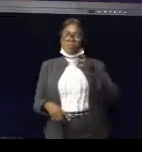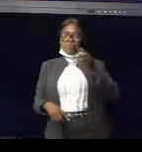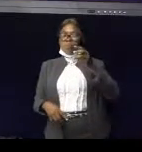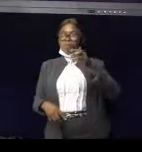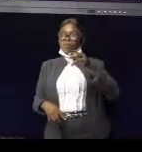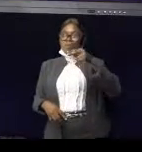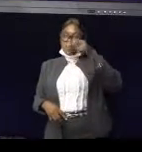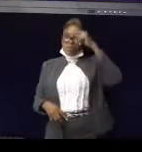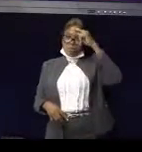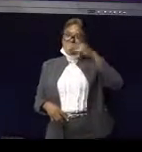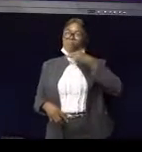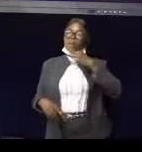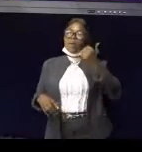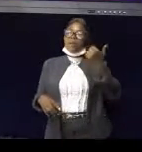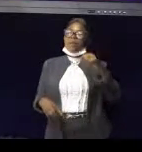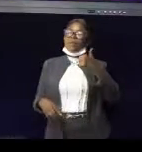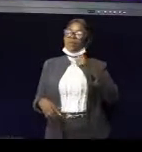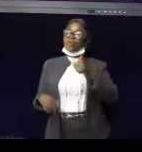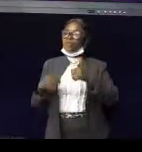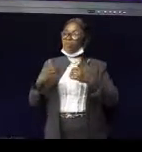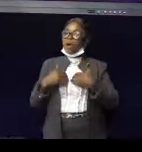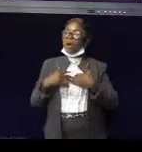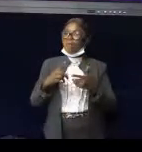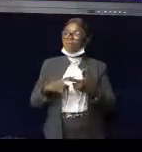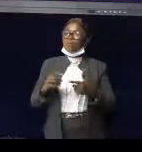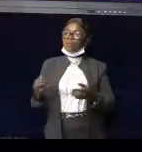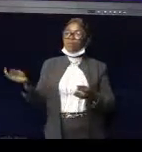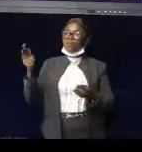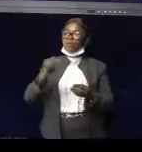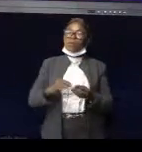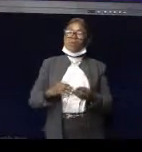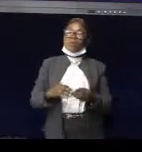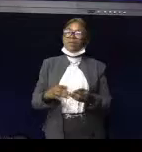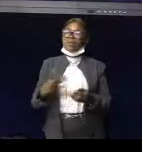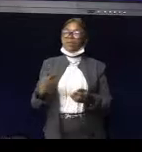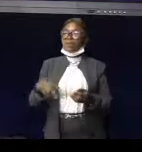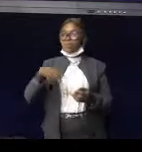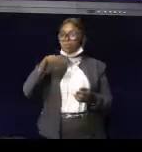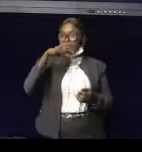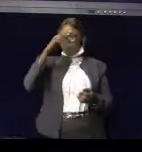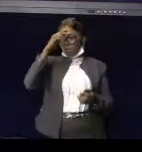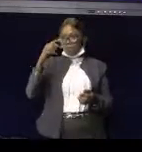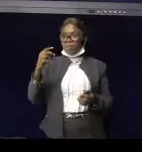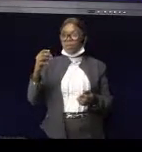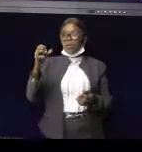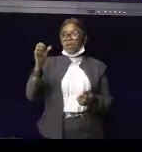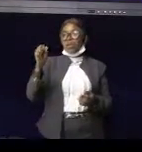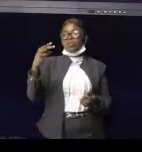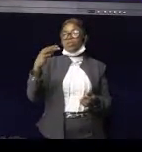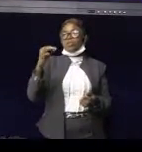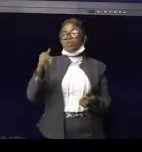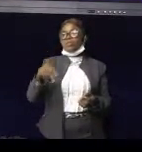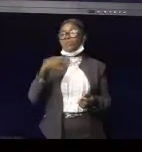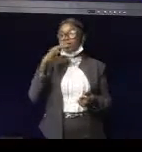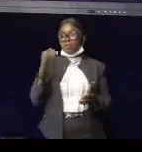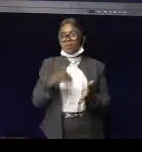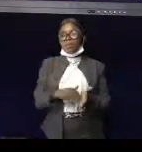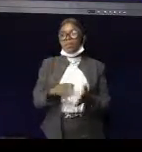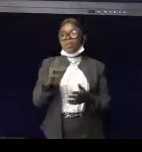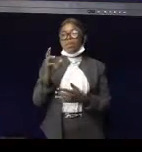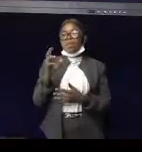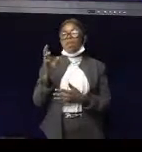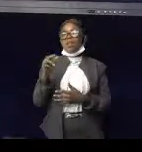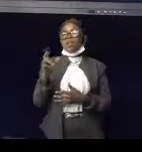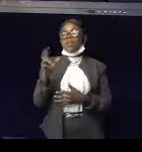times 10 will give you 10. Then you have to increase the sheep 10 times as well. 3 times 10 will give you